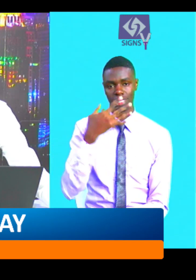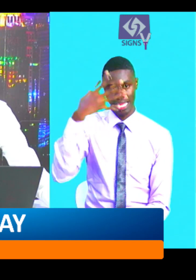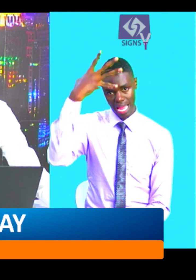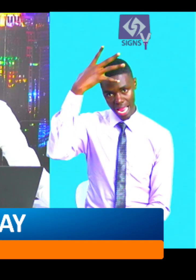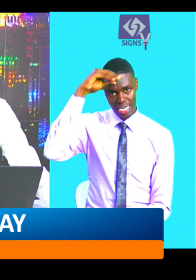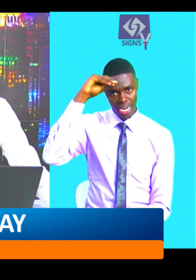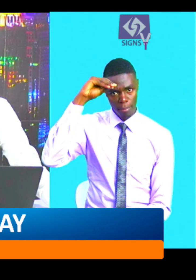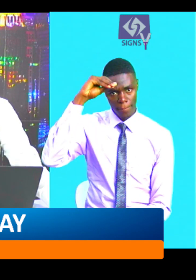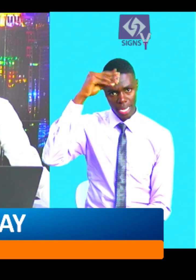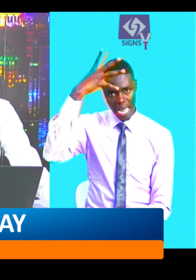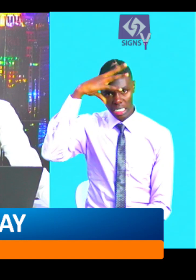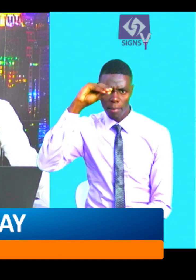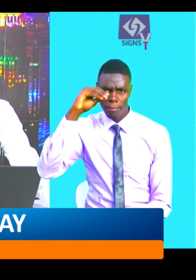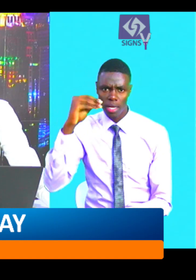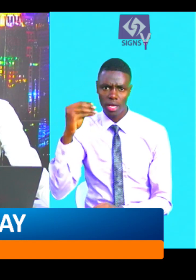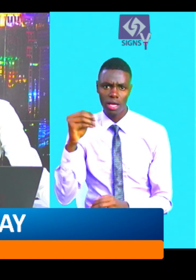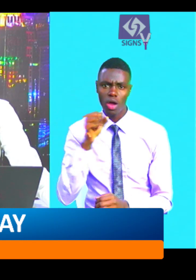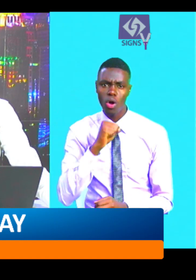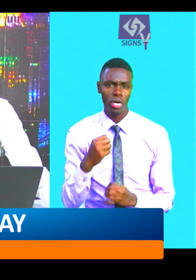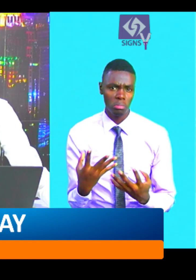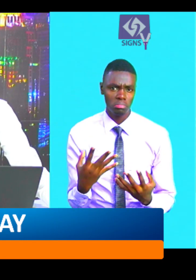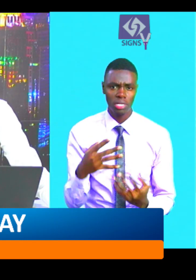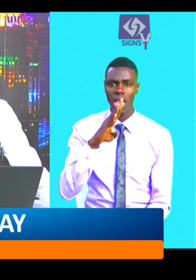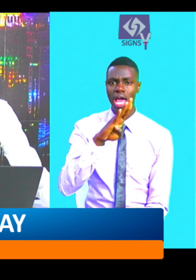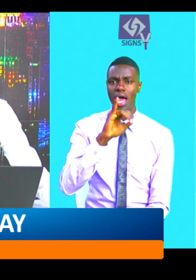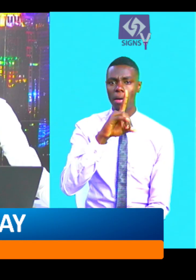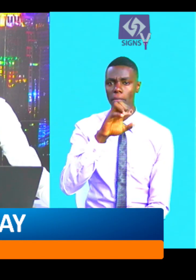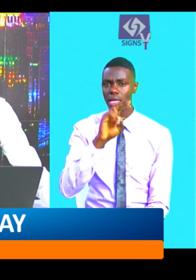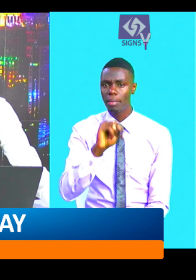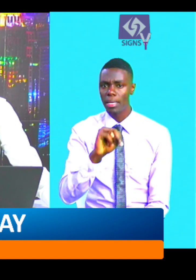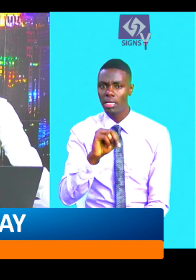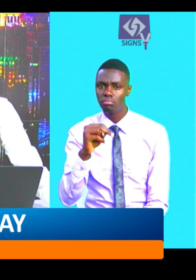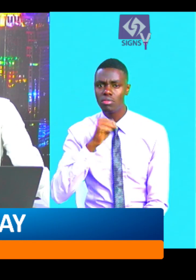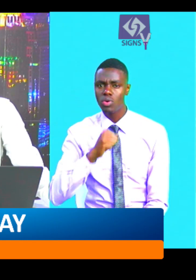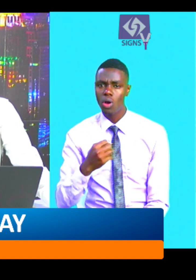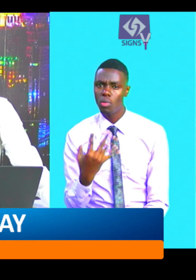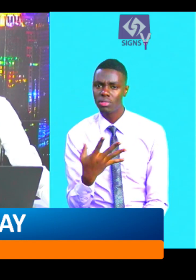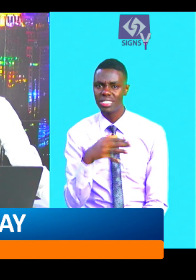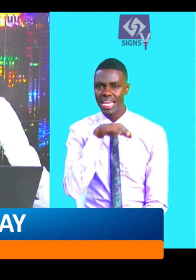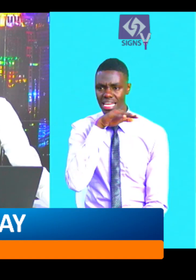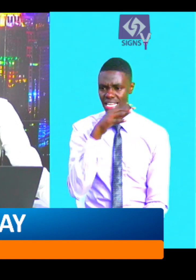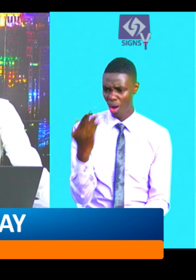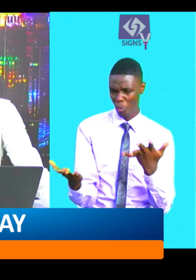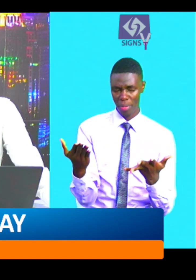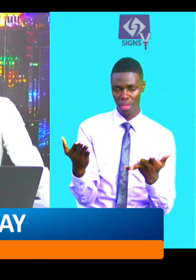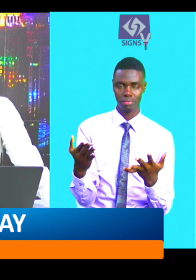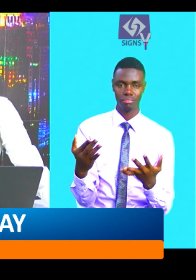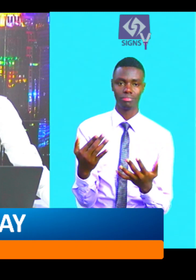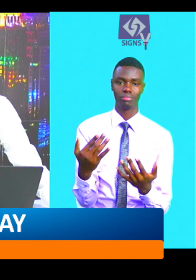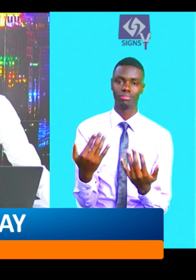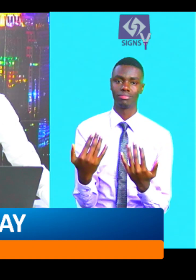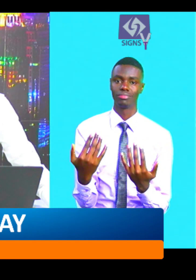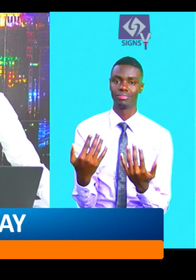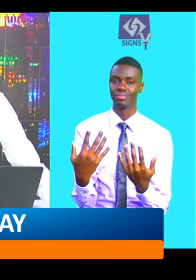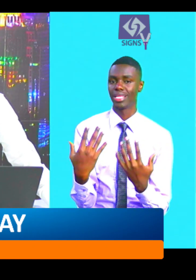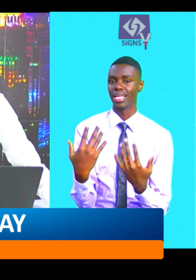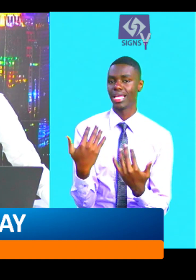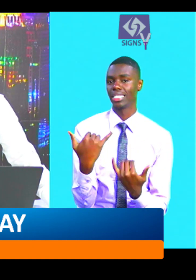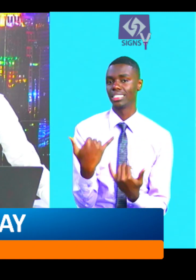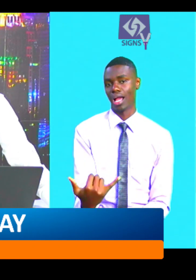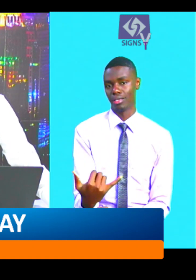psychopaths of certain leaders. No. When it comes to politics, Yes. Raila is a young boy, Bona. How